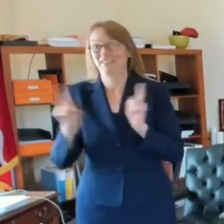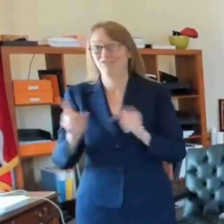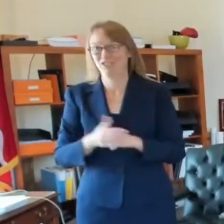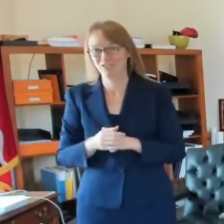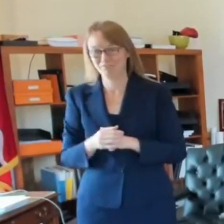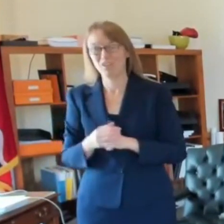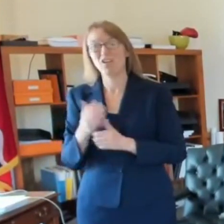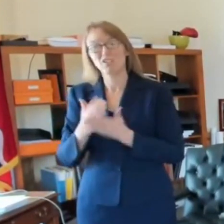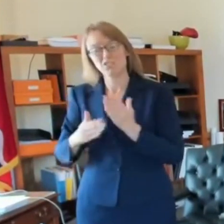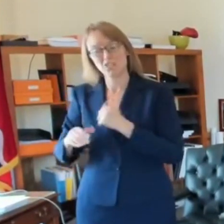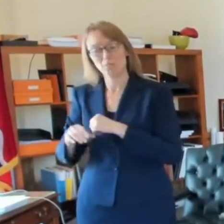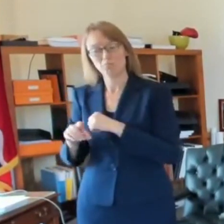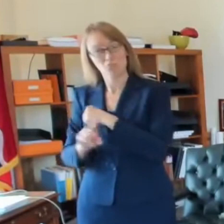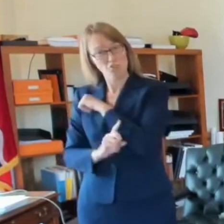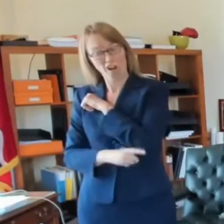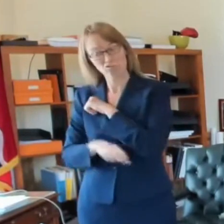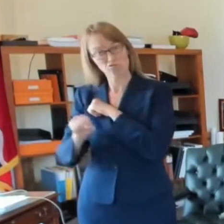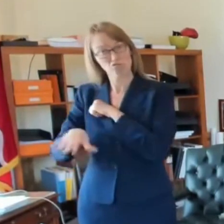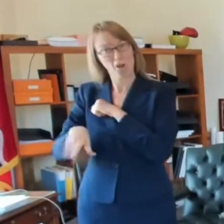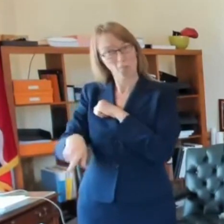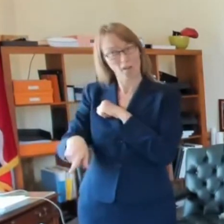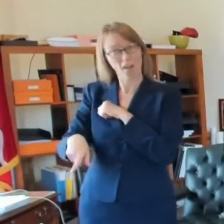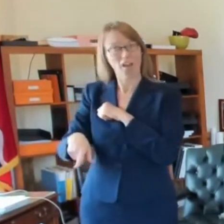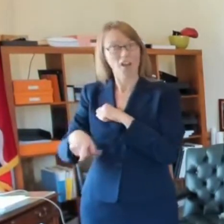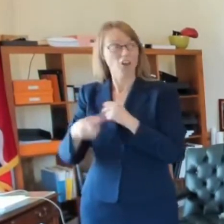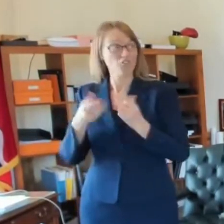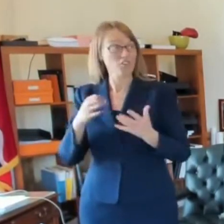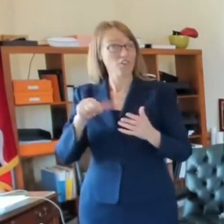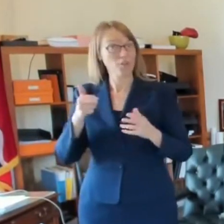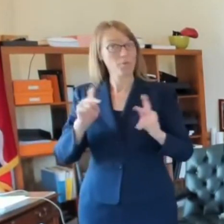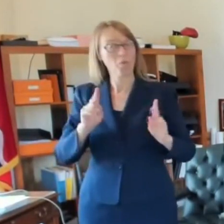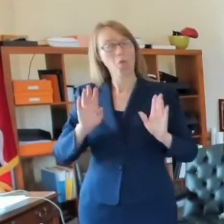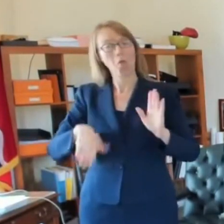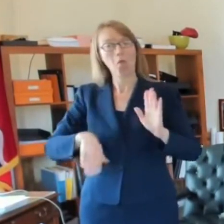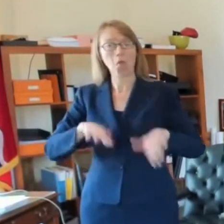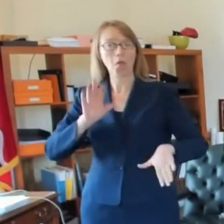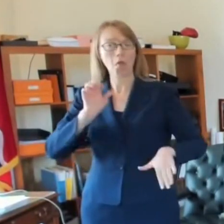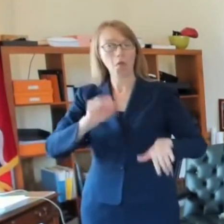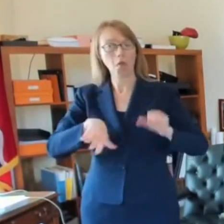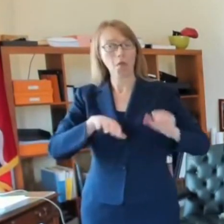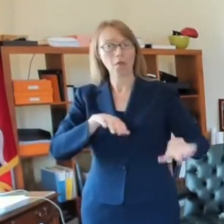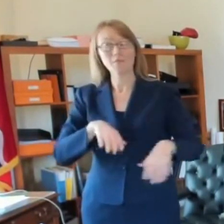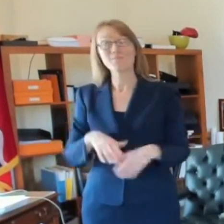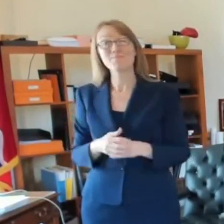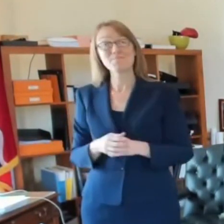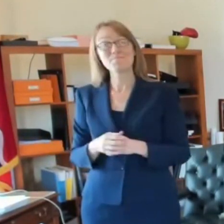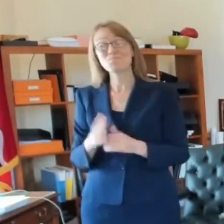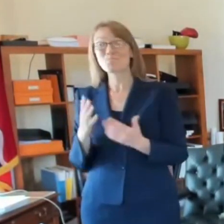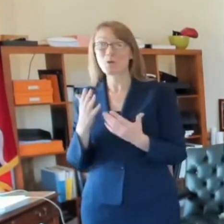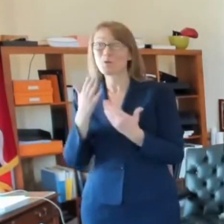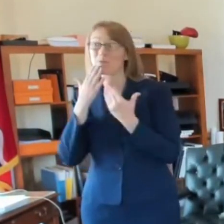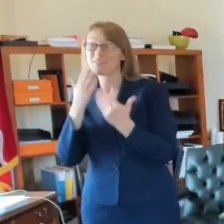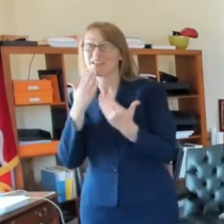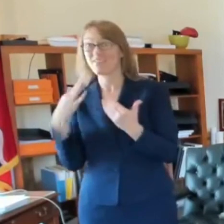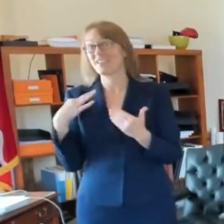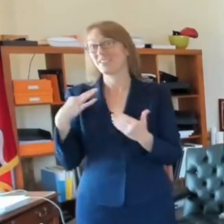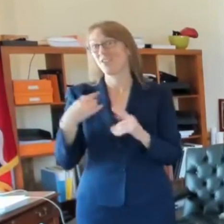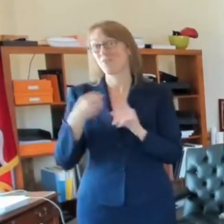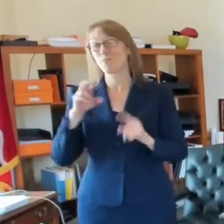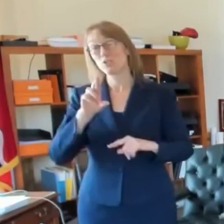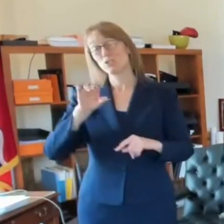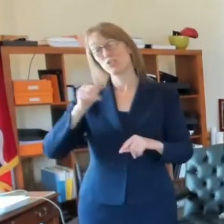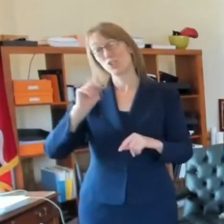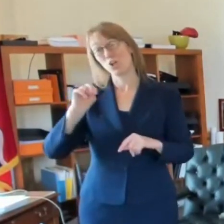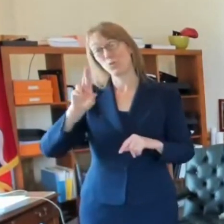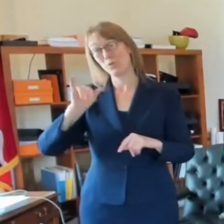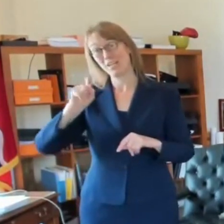think appreciation to the young people from Cardinal Ritter High School and from John Burroughs High School,